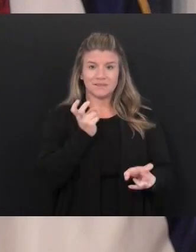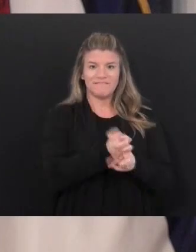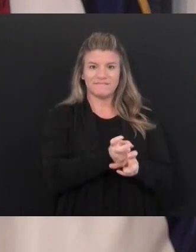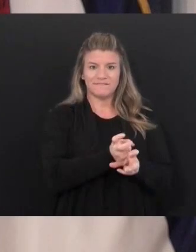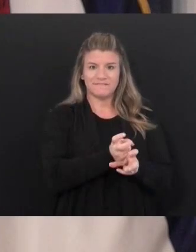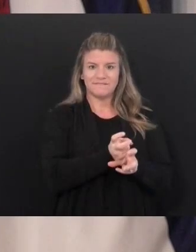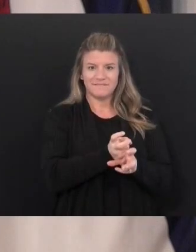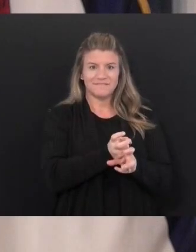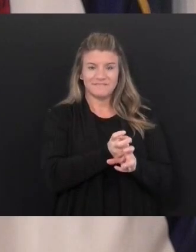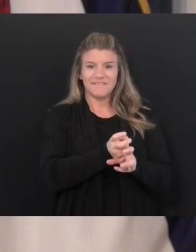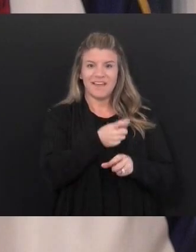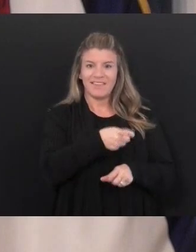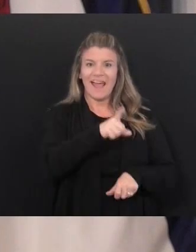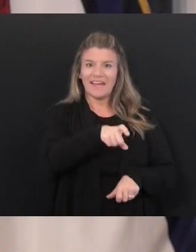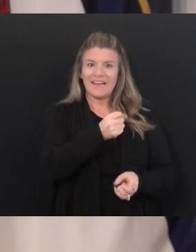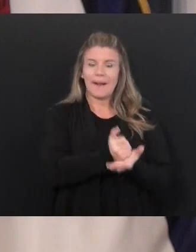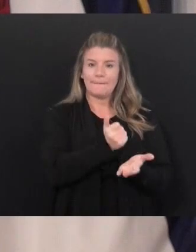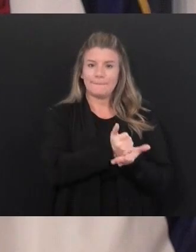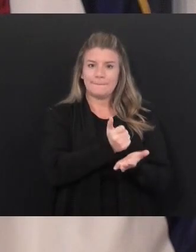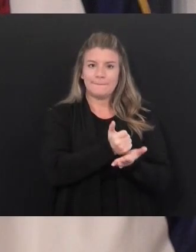help. And